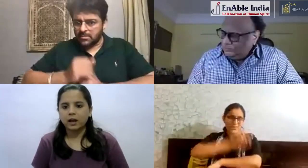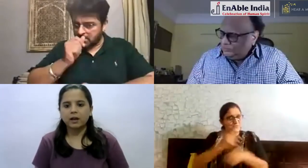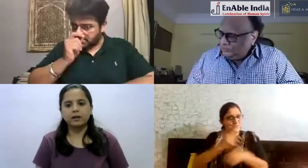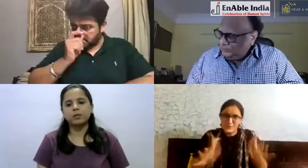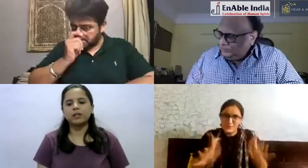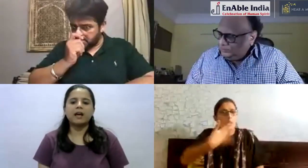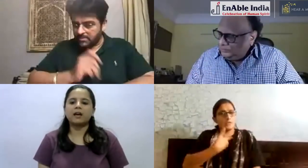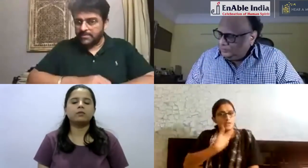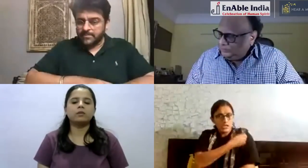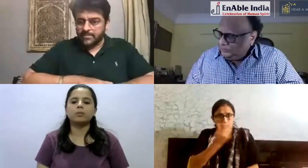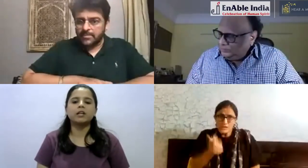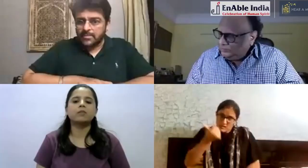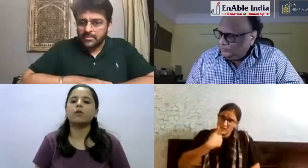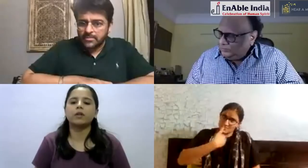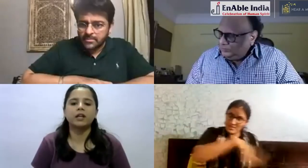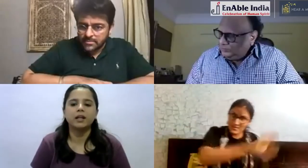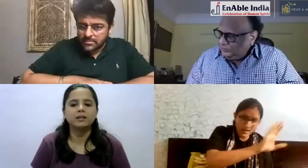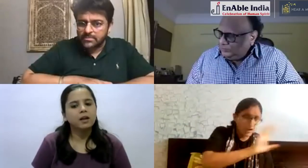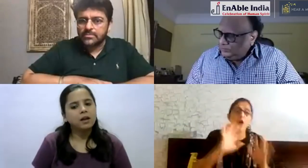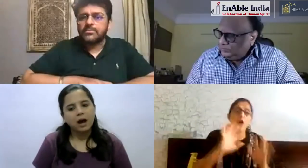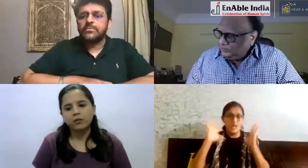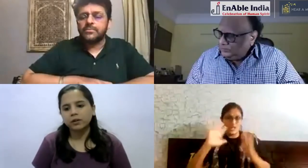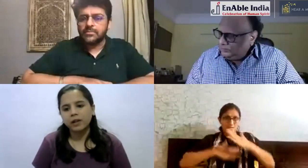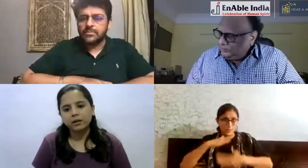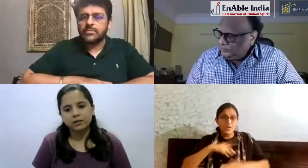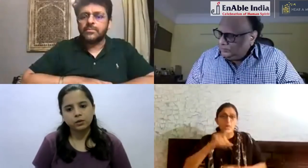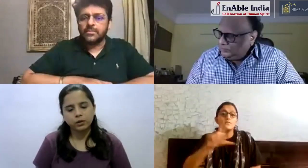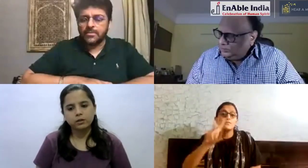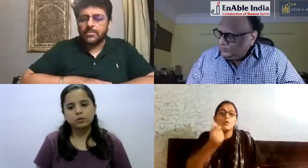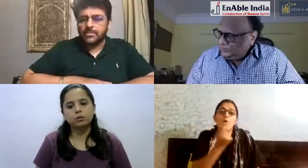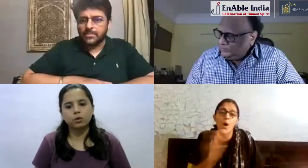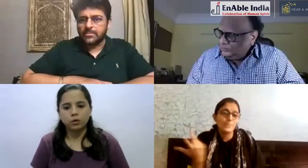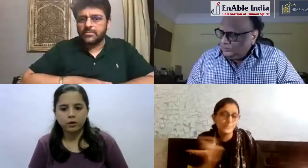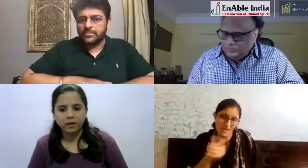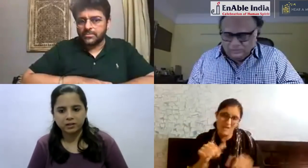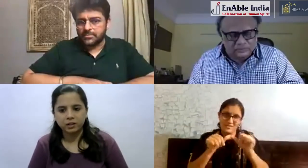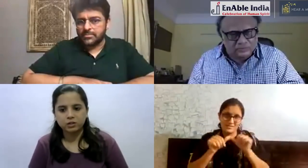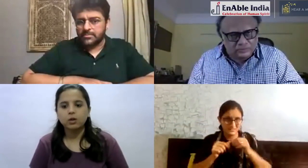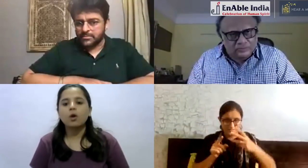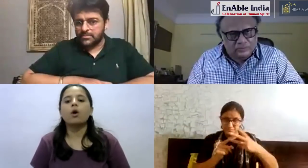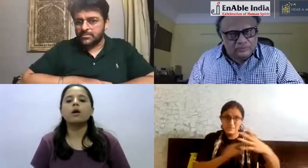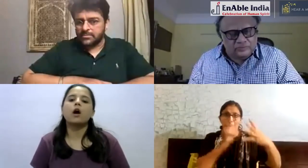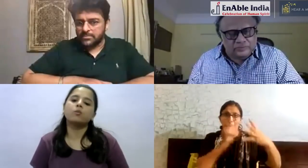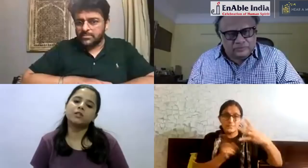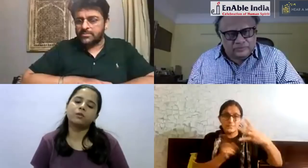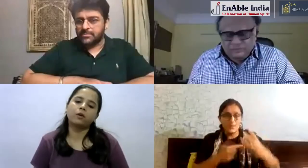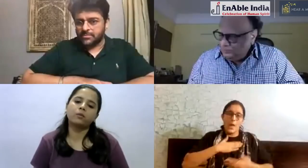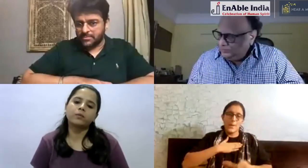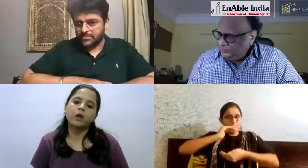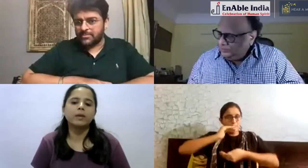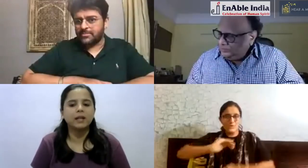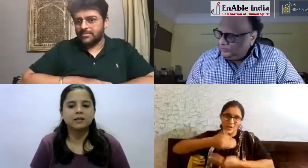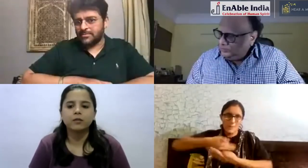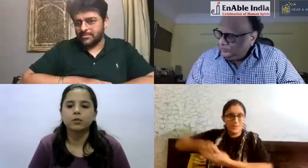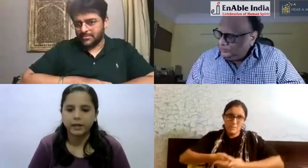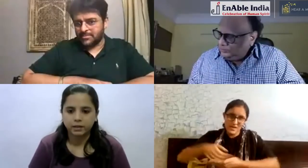it? It means I have completed my 14 days. After that, is it okay to go for vaccination, or how